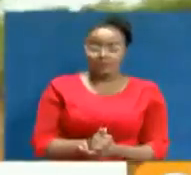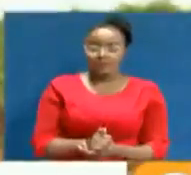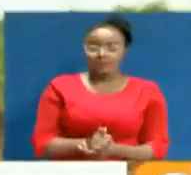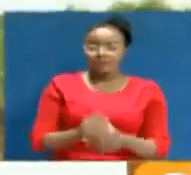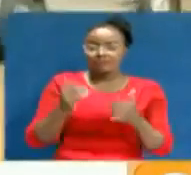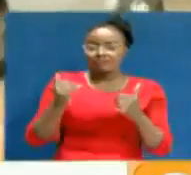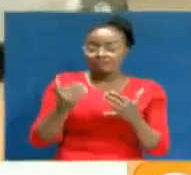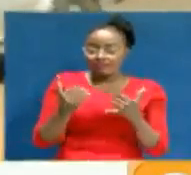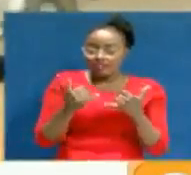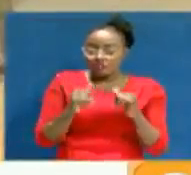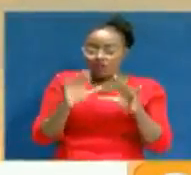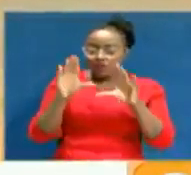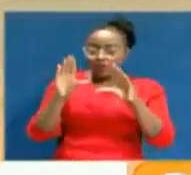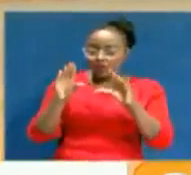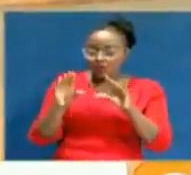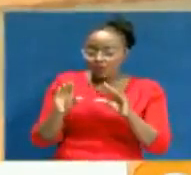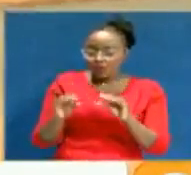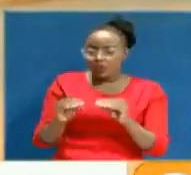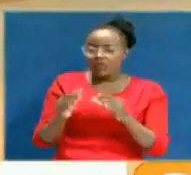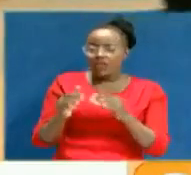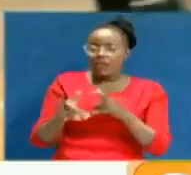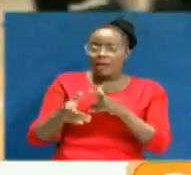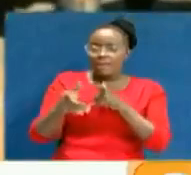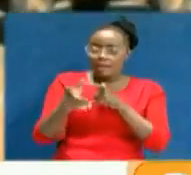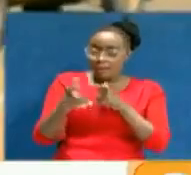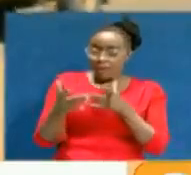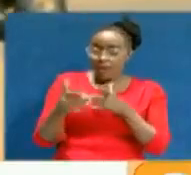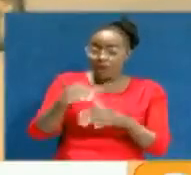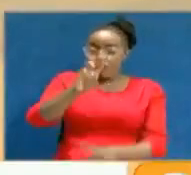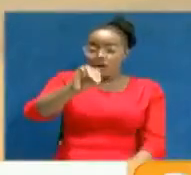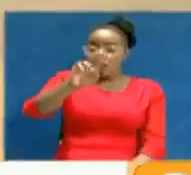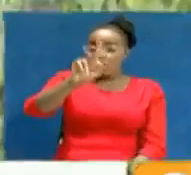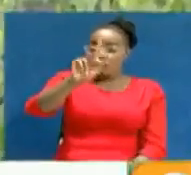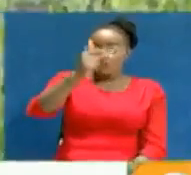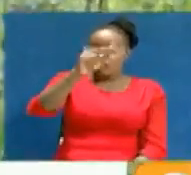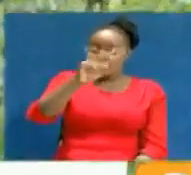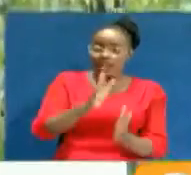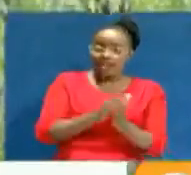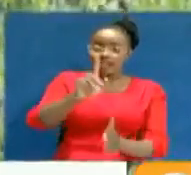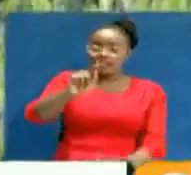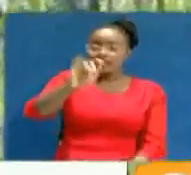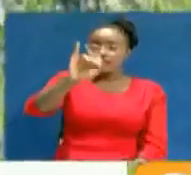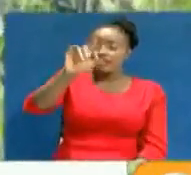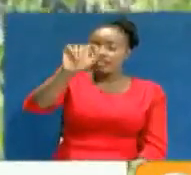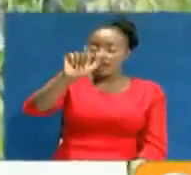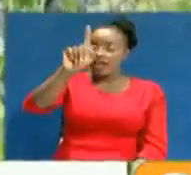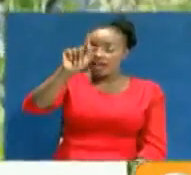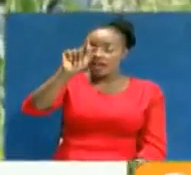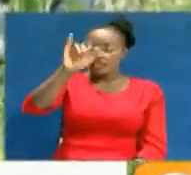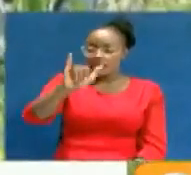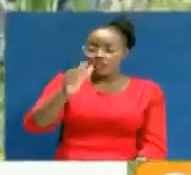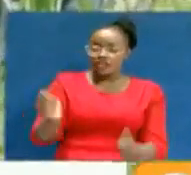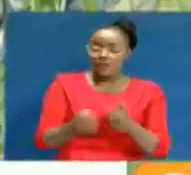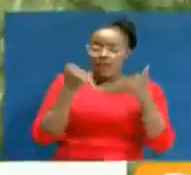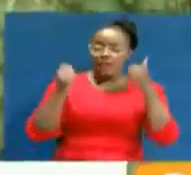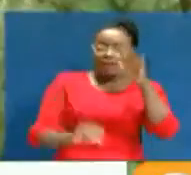It is a race to neutralize rampant bandit attacks in Mukutani and environs of TRT constituency that have recurred again